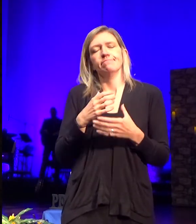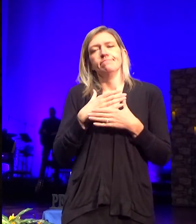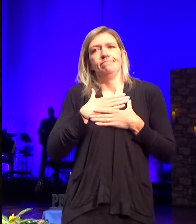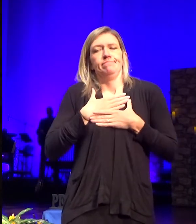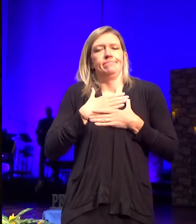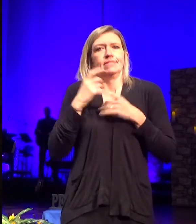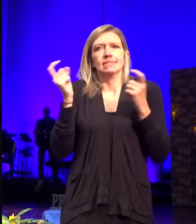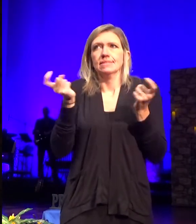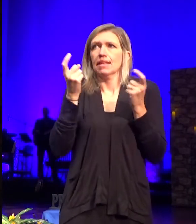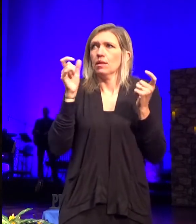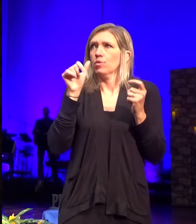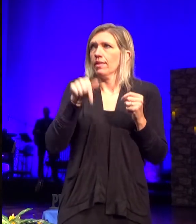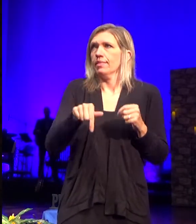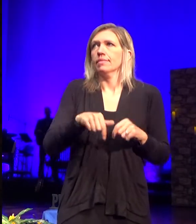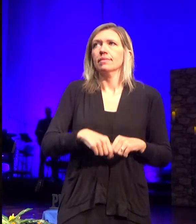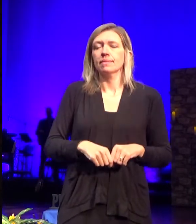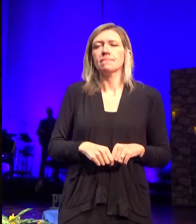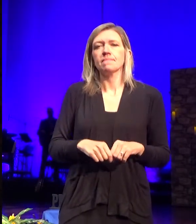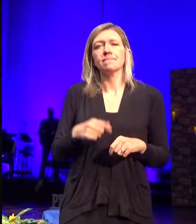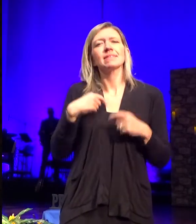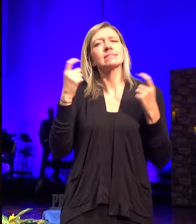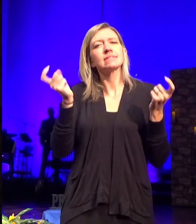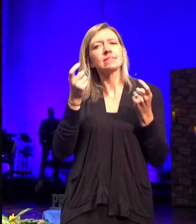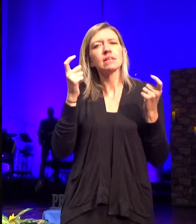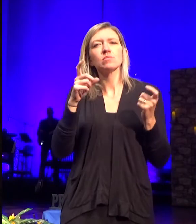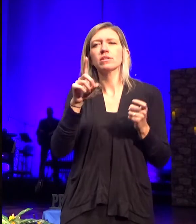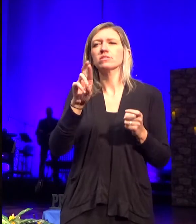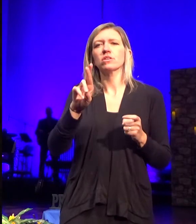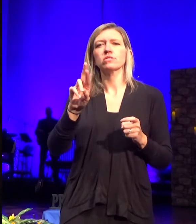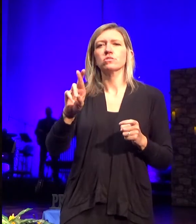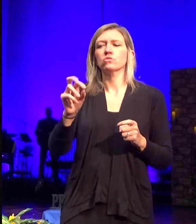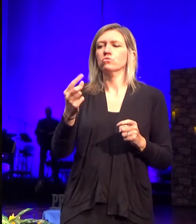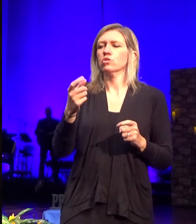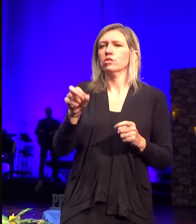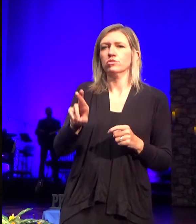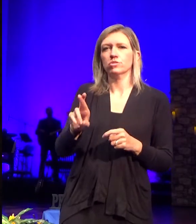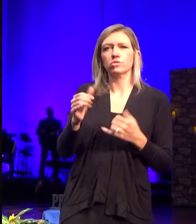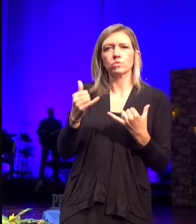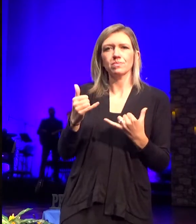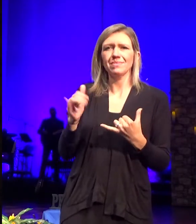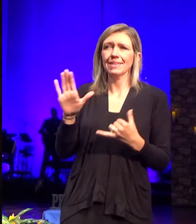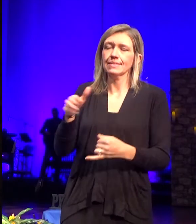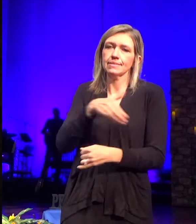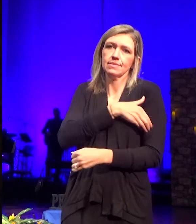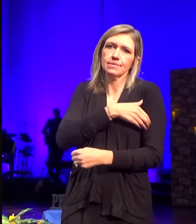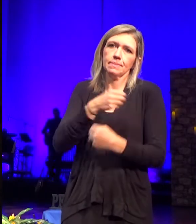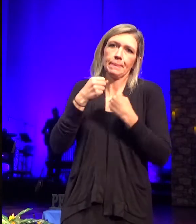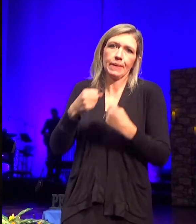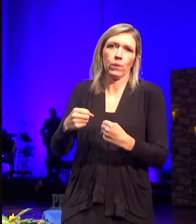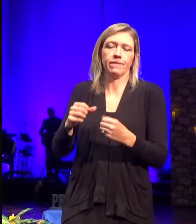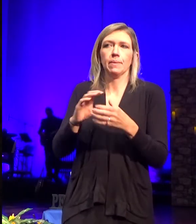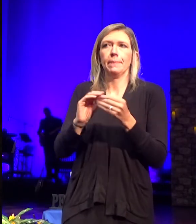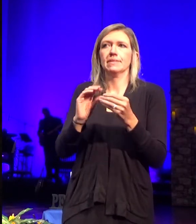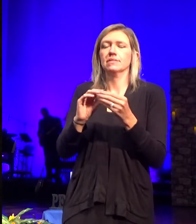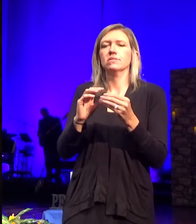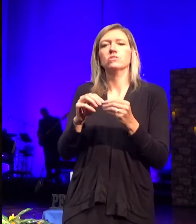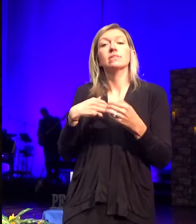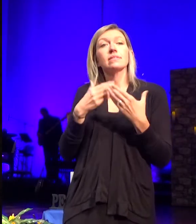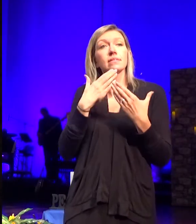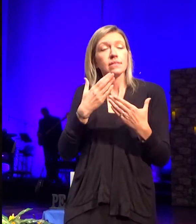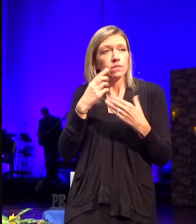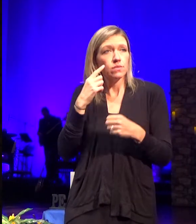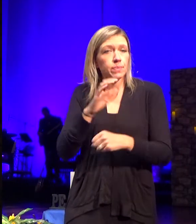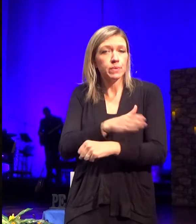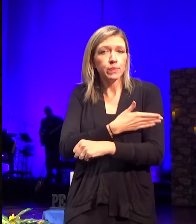this. And I celebrate Dr. Roger today in his powerful message. I give thanks for the